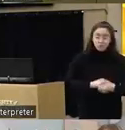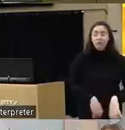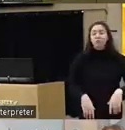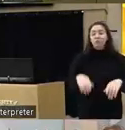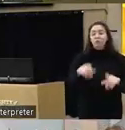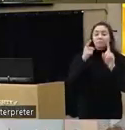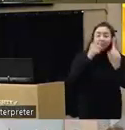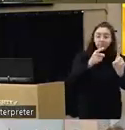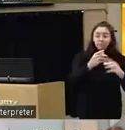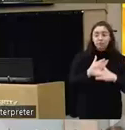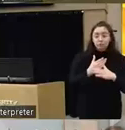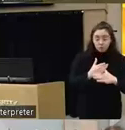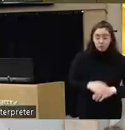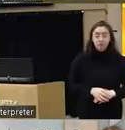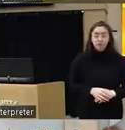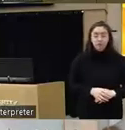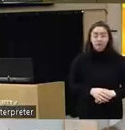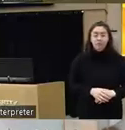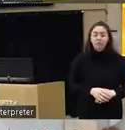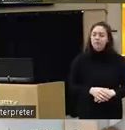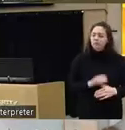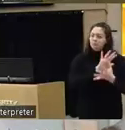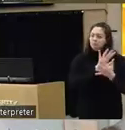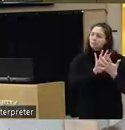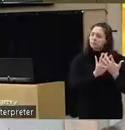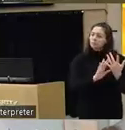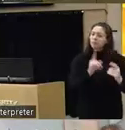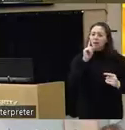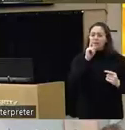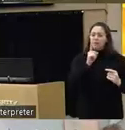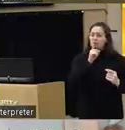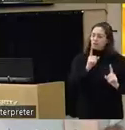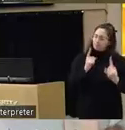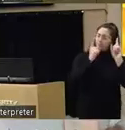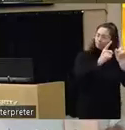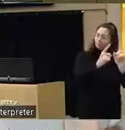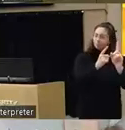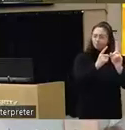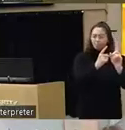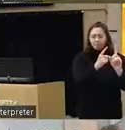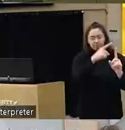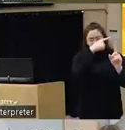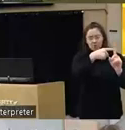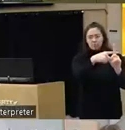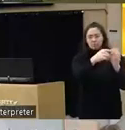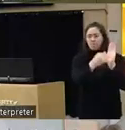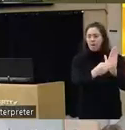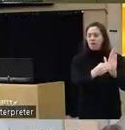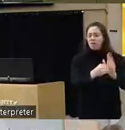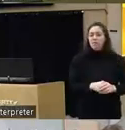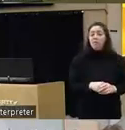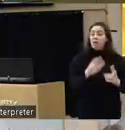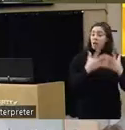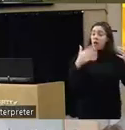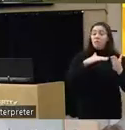vision. You know, I think it's something that's a very aspirational. I can say that they've done some studies